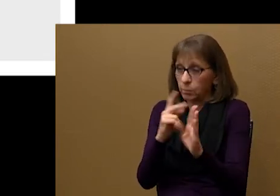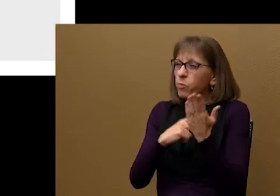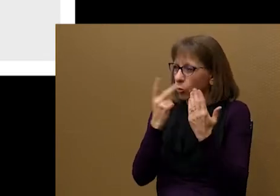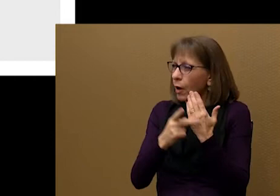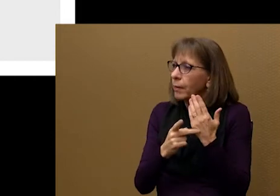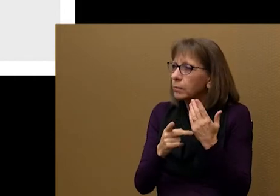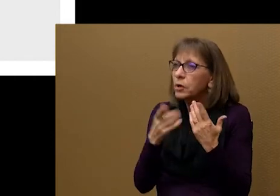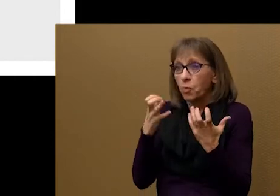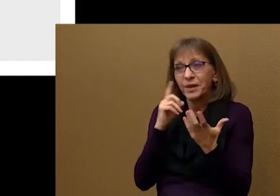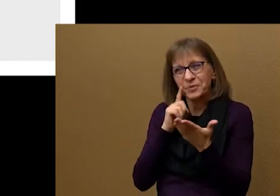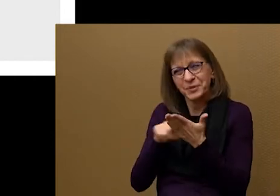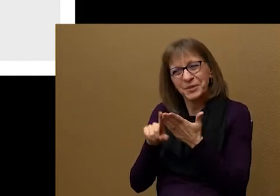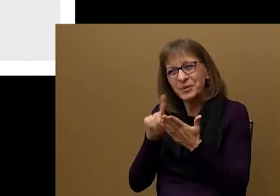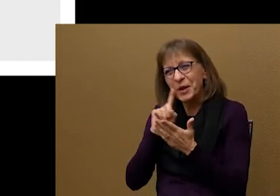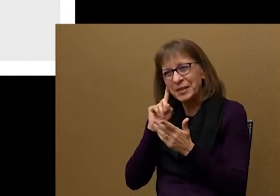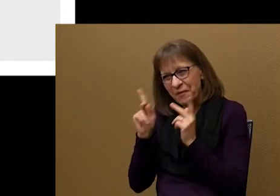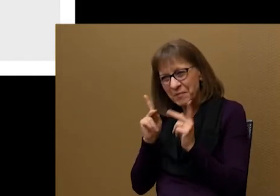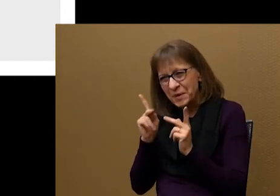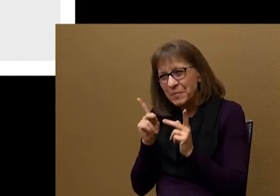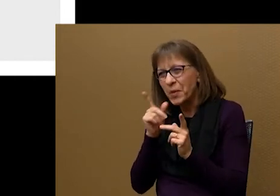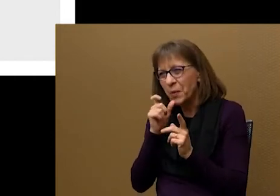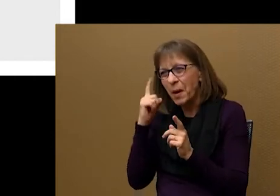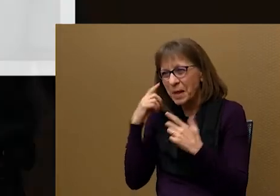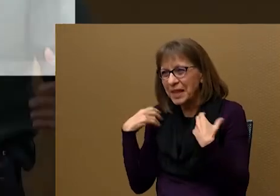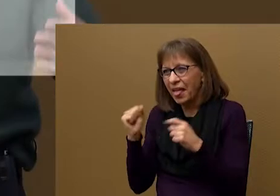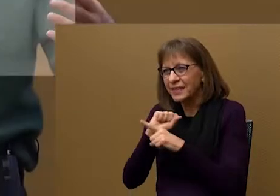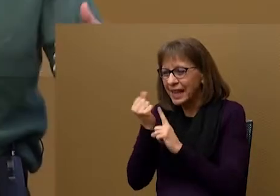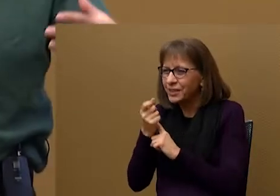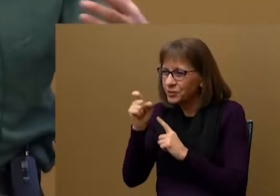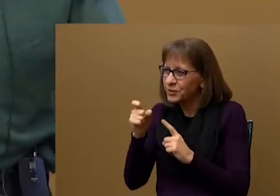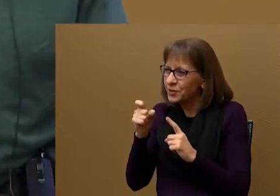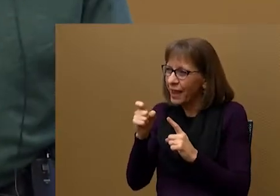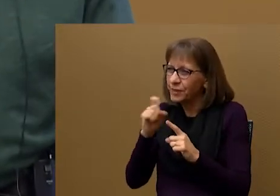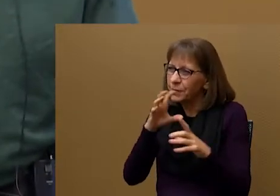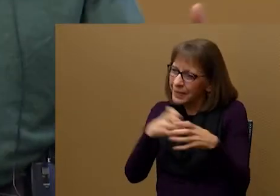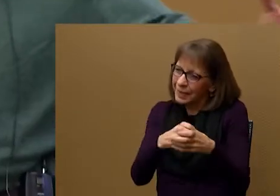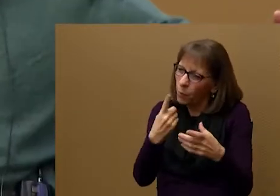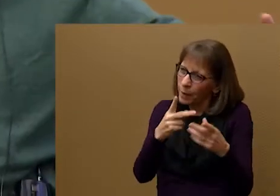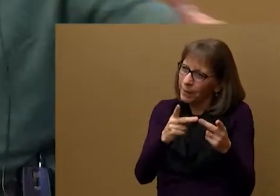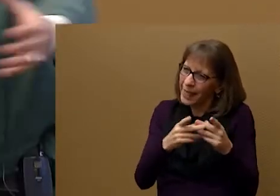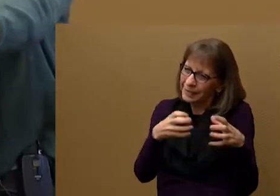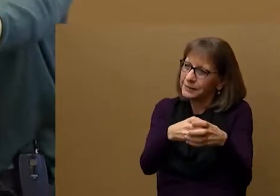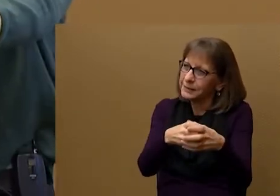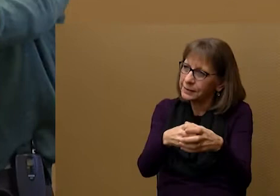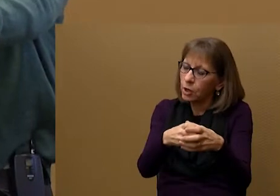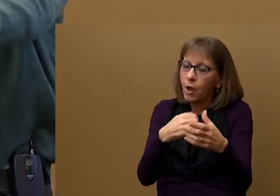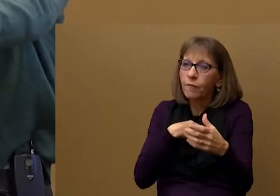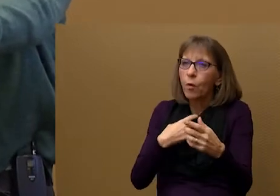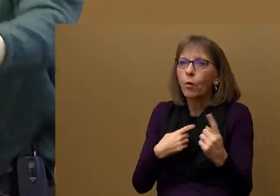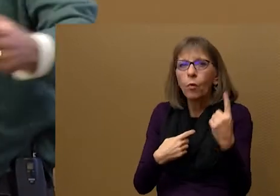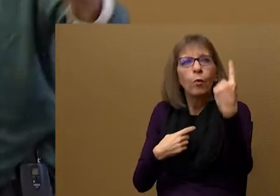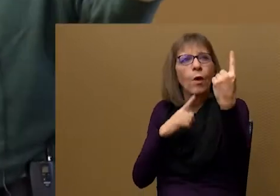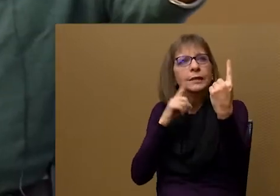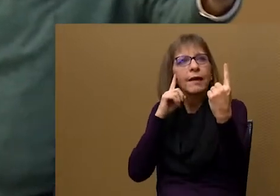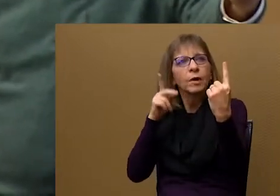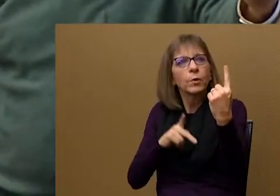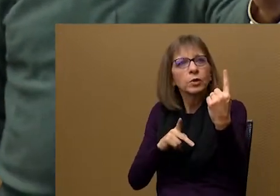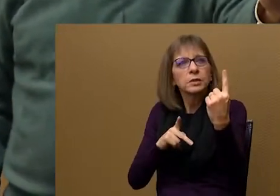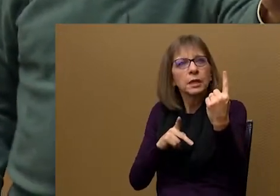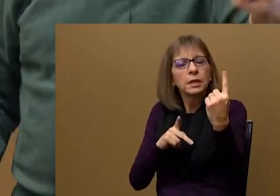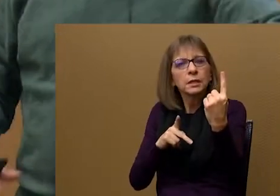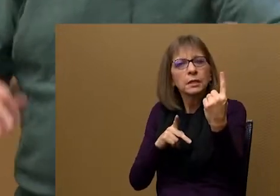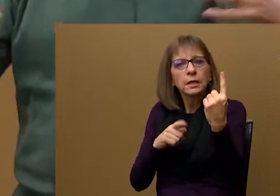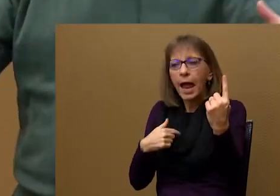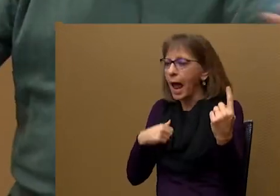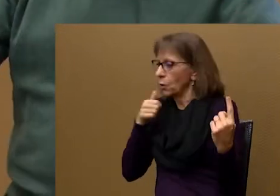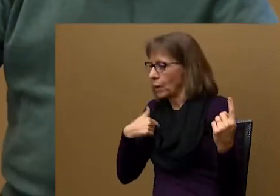programs, and you can't, if you want to do research on deaf people who are in mental health settings, they have to be all in one place. If you've got one deaf